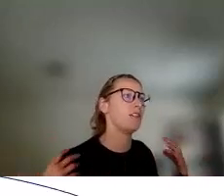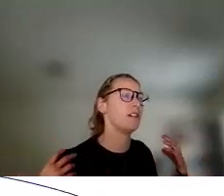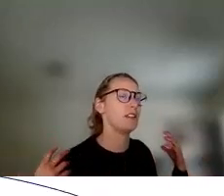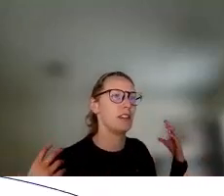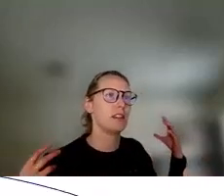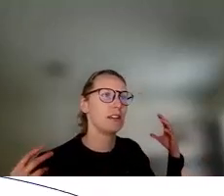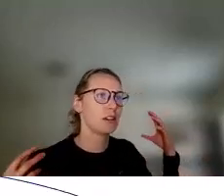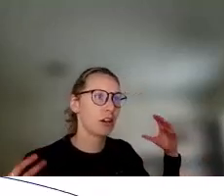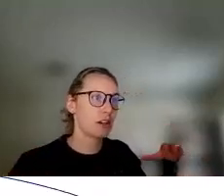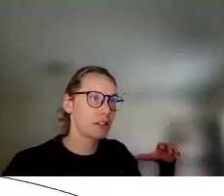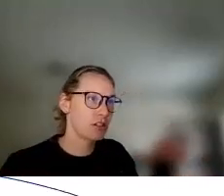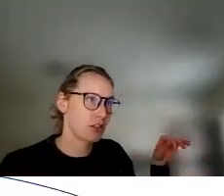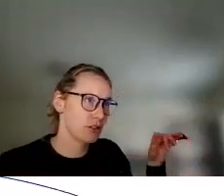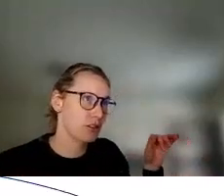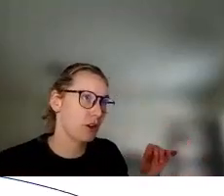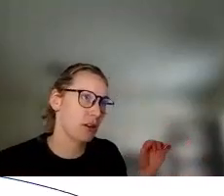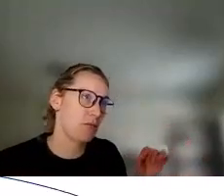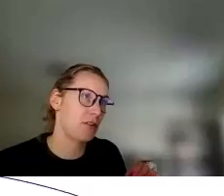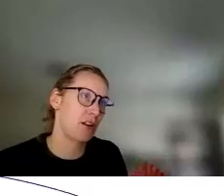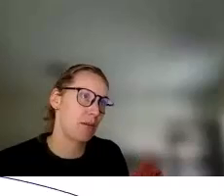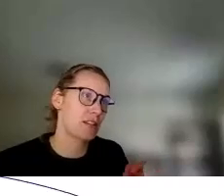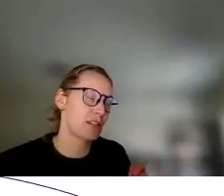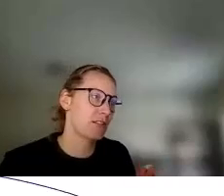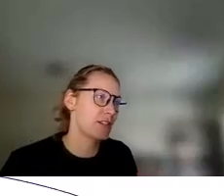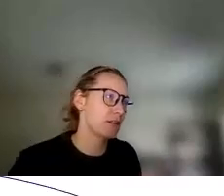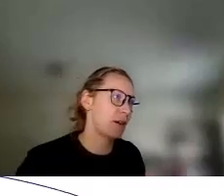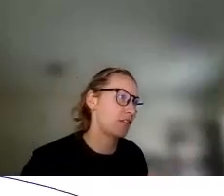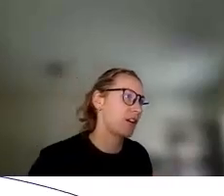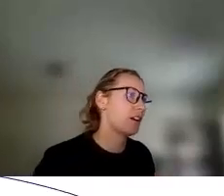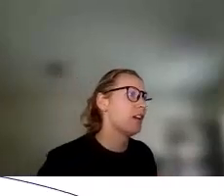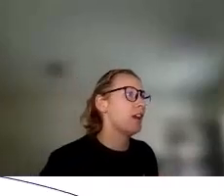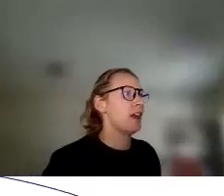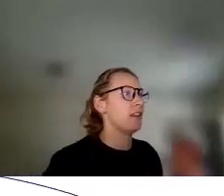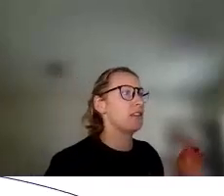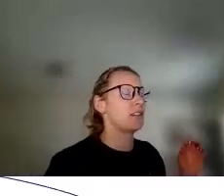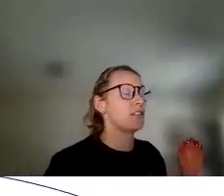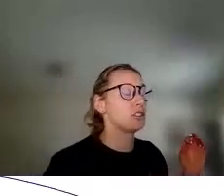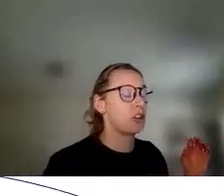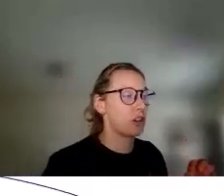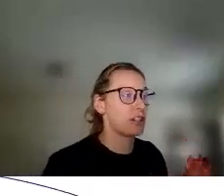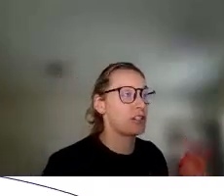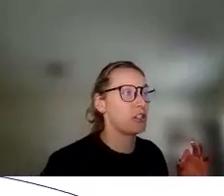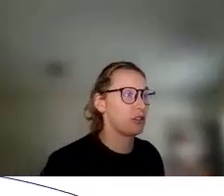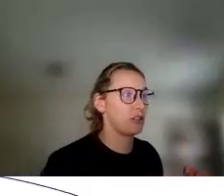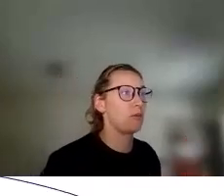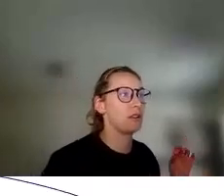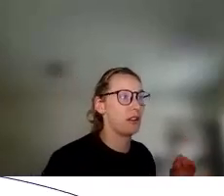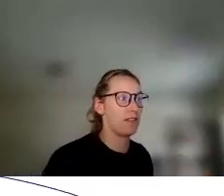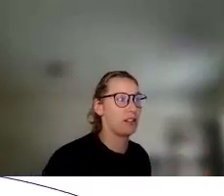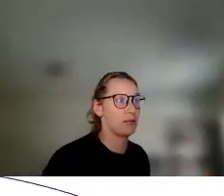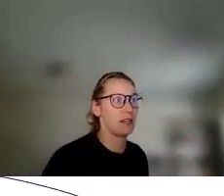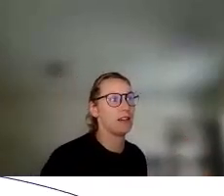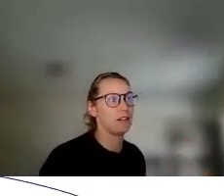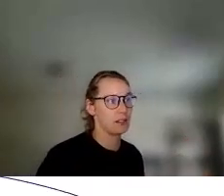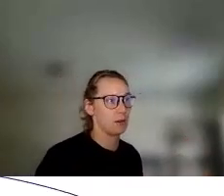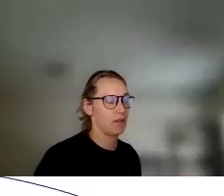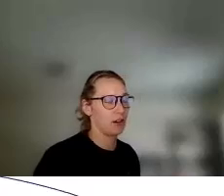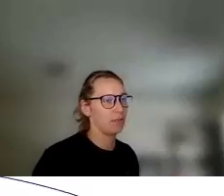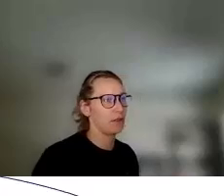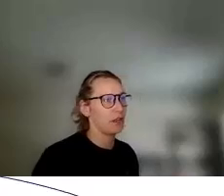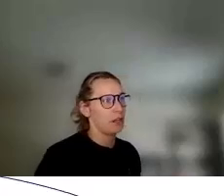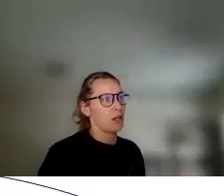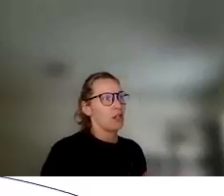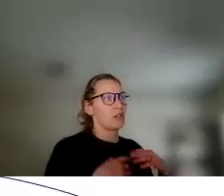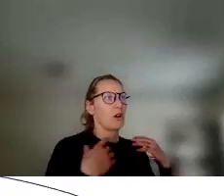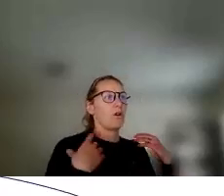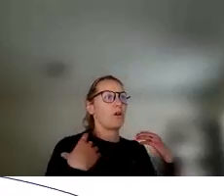combination of the current Children's Home and Community-Based Services Waiver and the current Children with Life-Limiting Illness